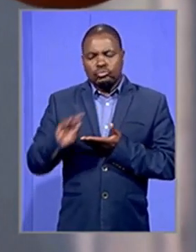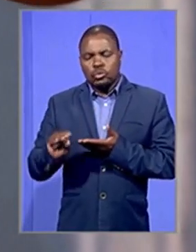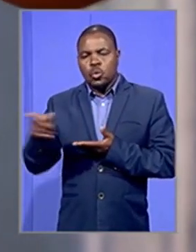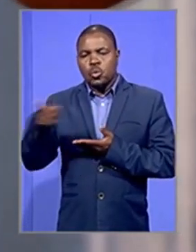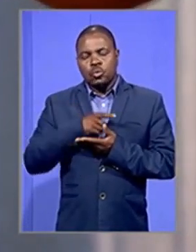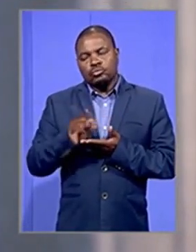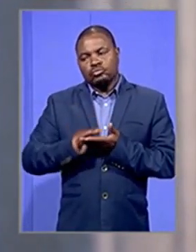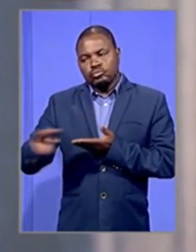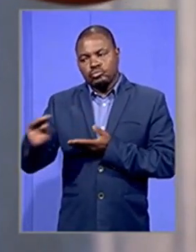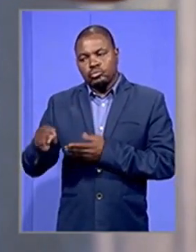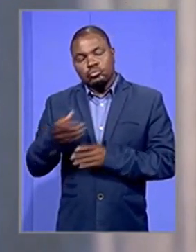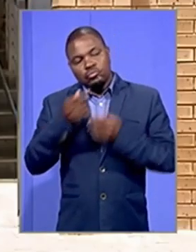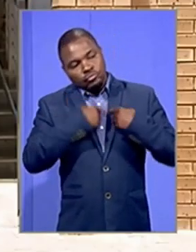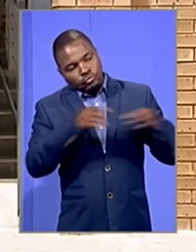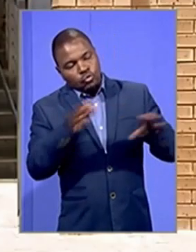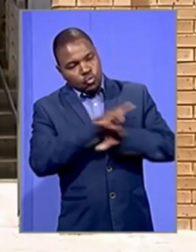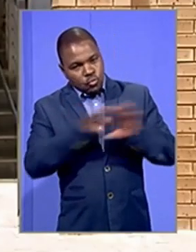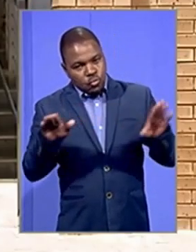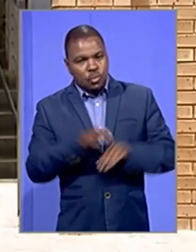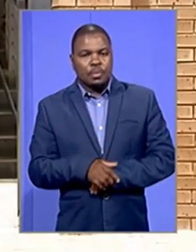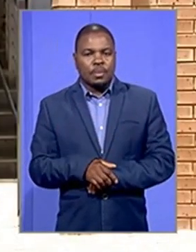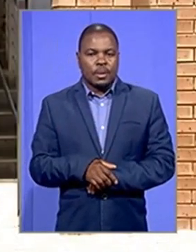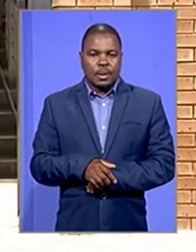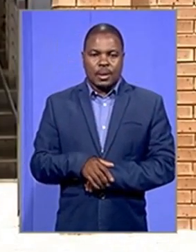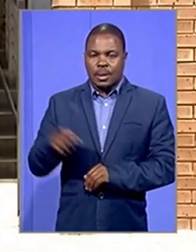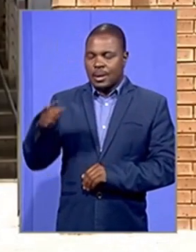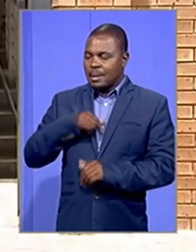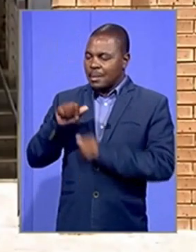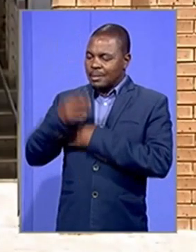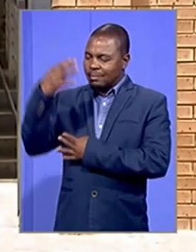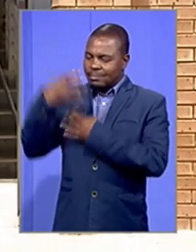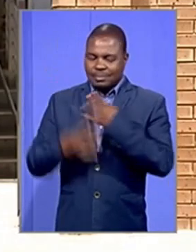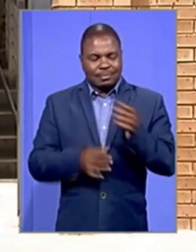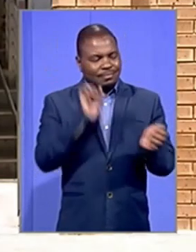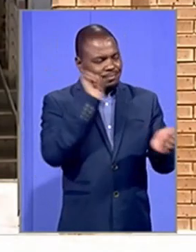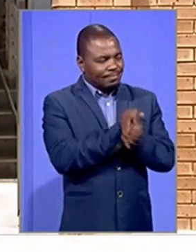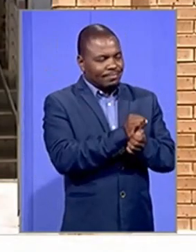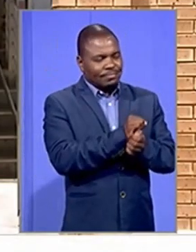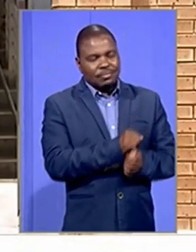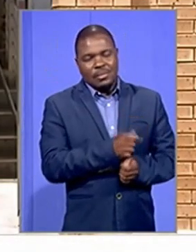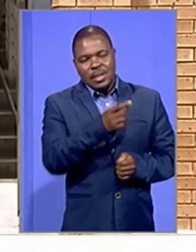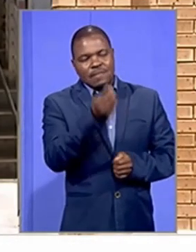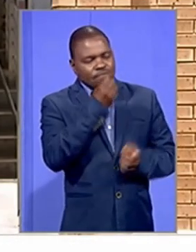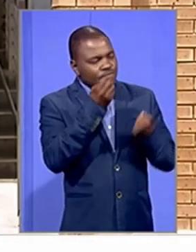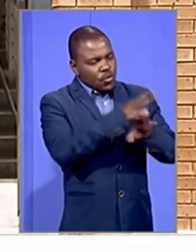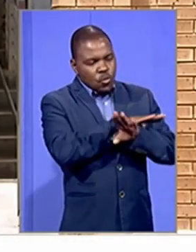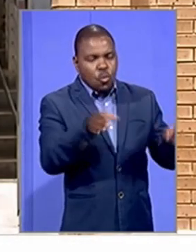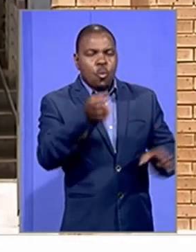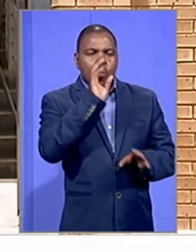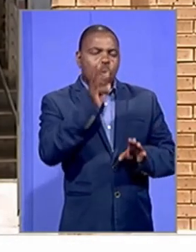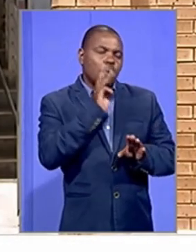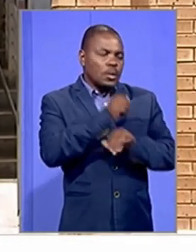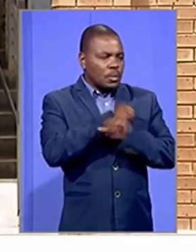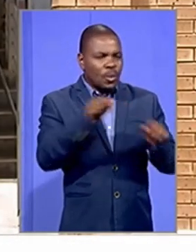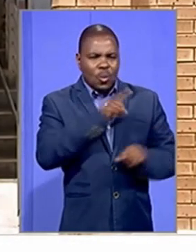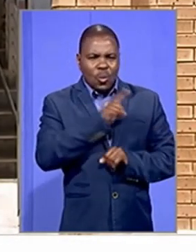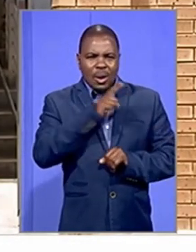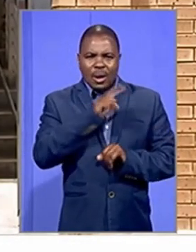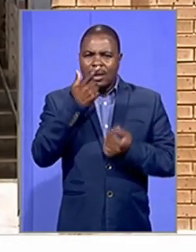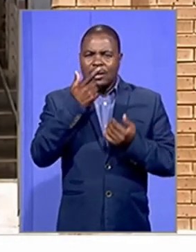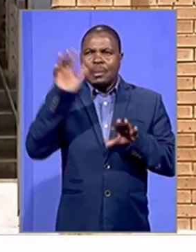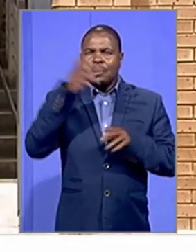bolelela ope ka tiragalo eno. Lock him up, throw away the key, don't give him food, not even water. Because we are sick and tired to be labeled as